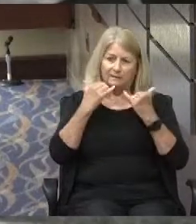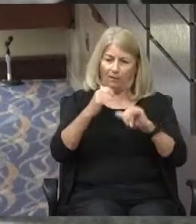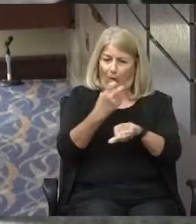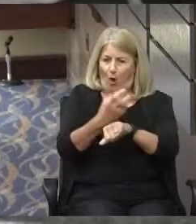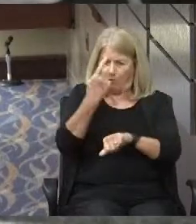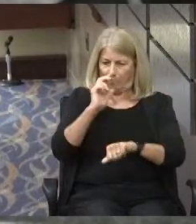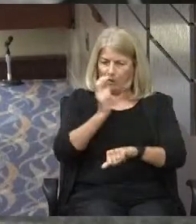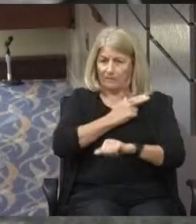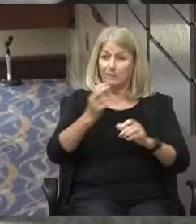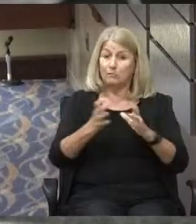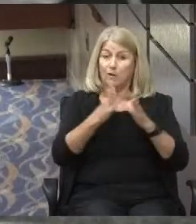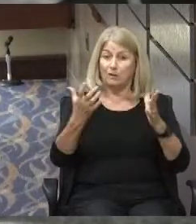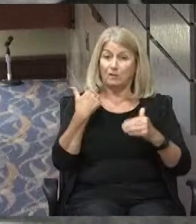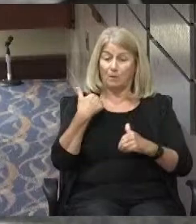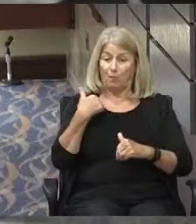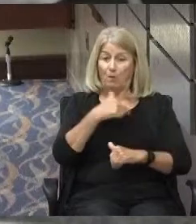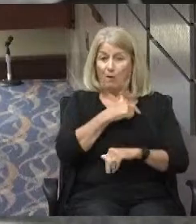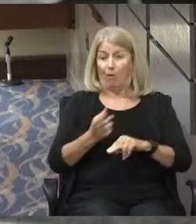growing,